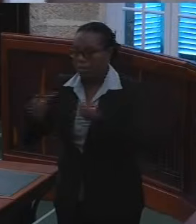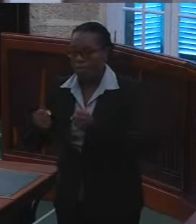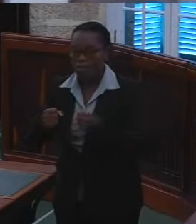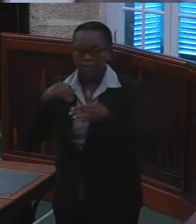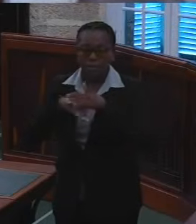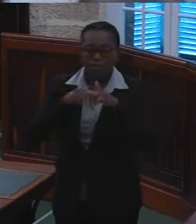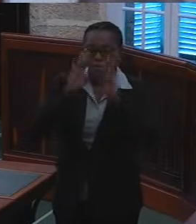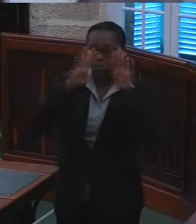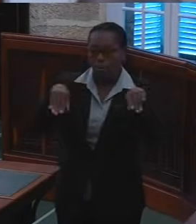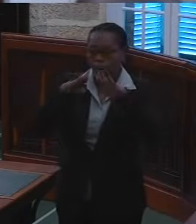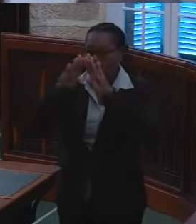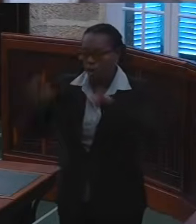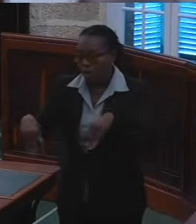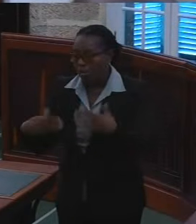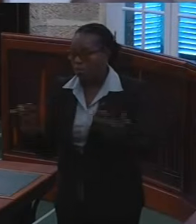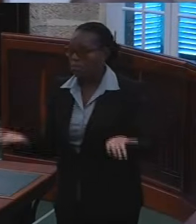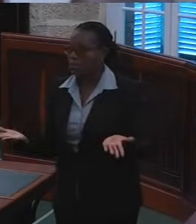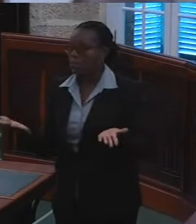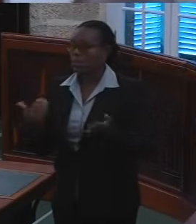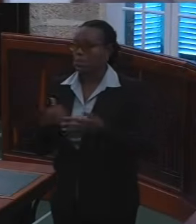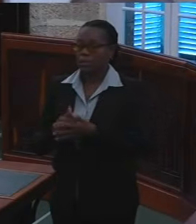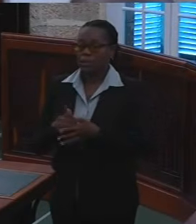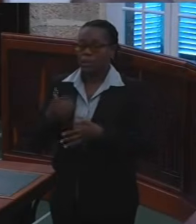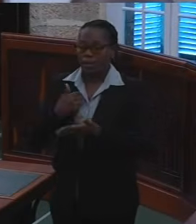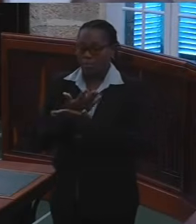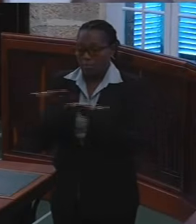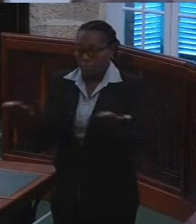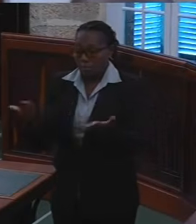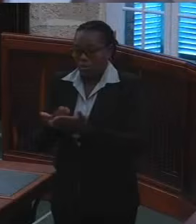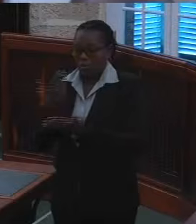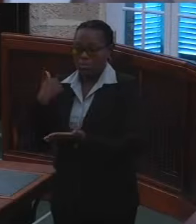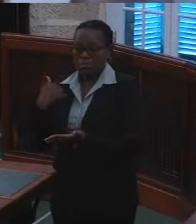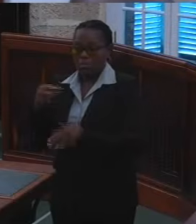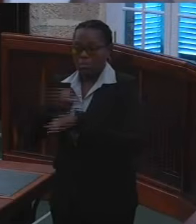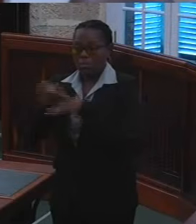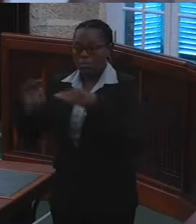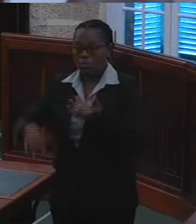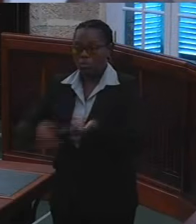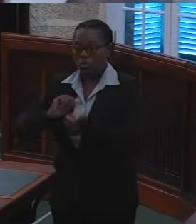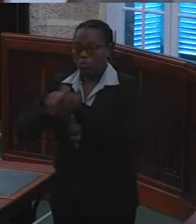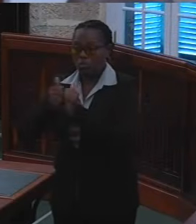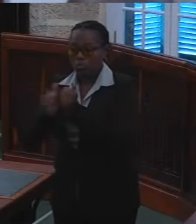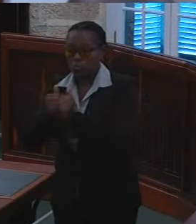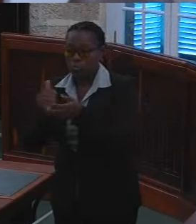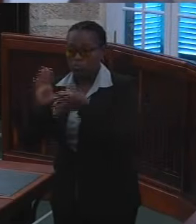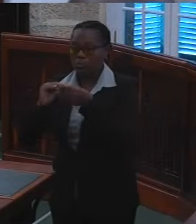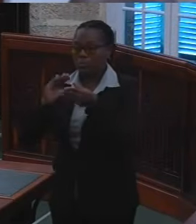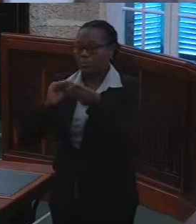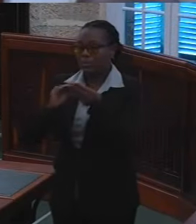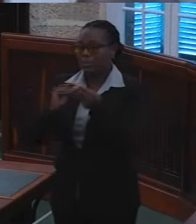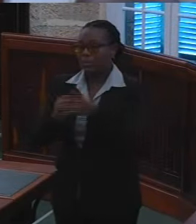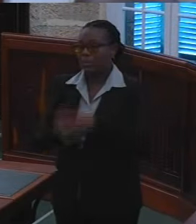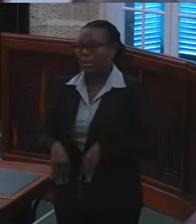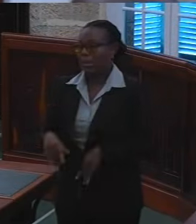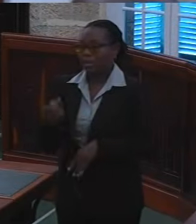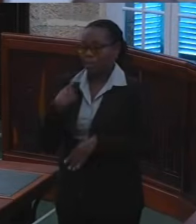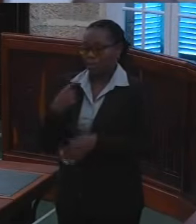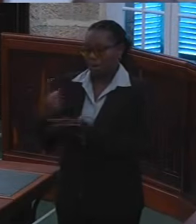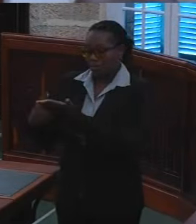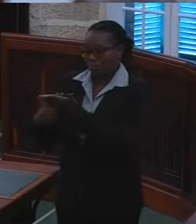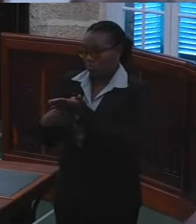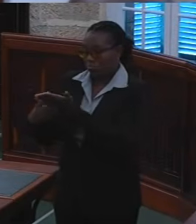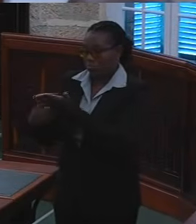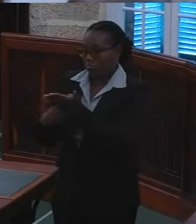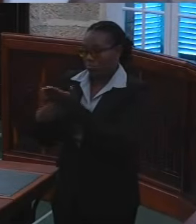a lot of a relationship that I just spoke of with the Minister of Sportsway, where I will be having limpid conversations as it